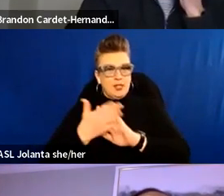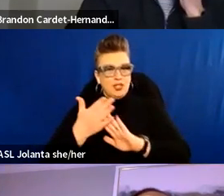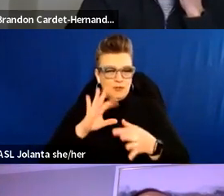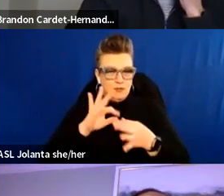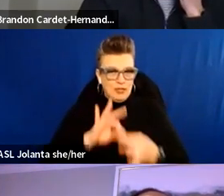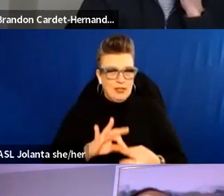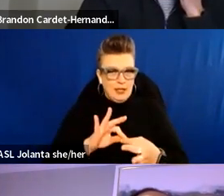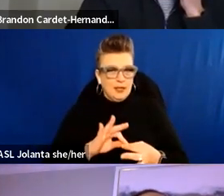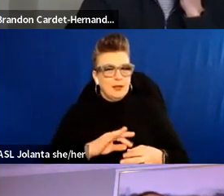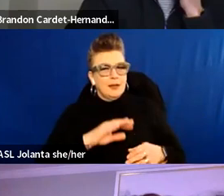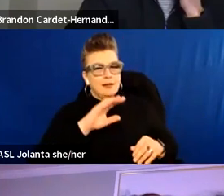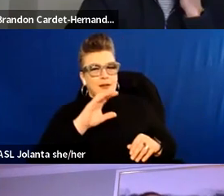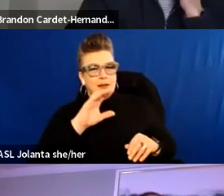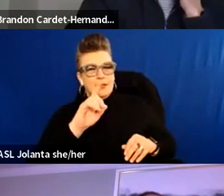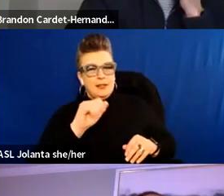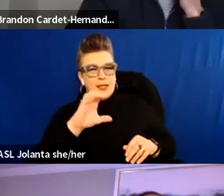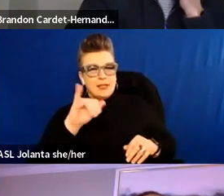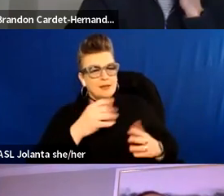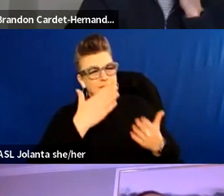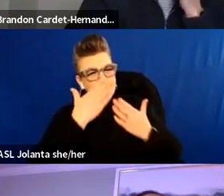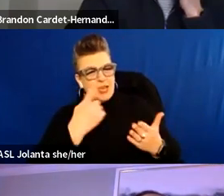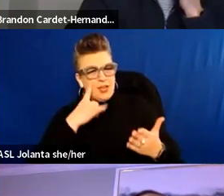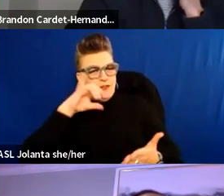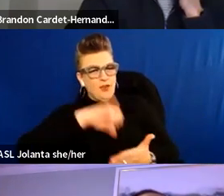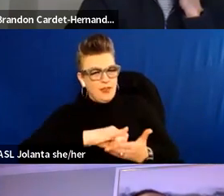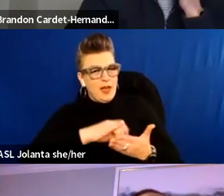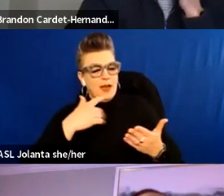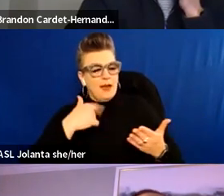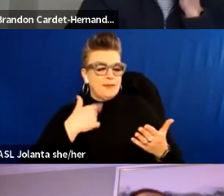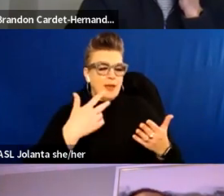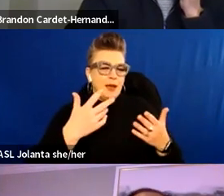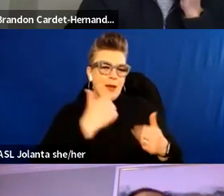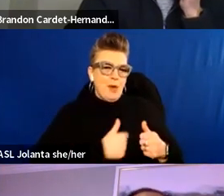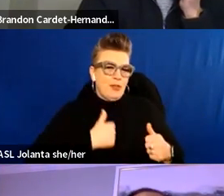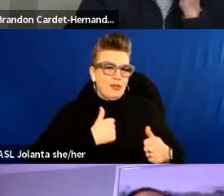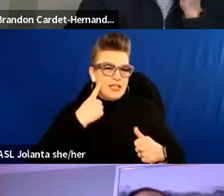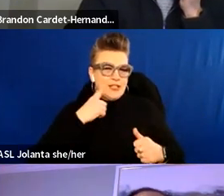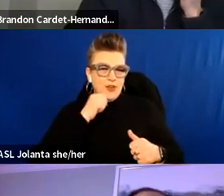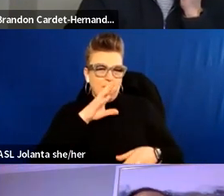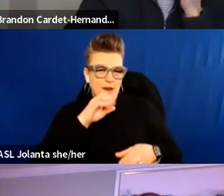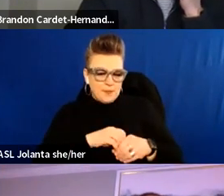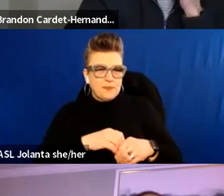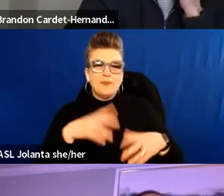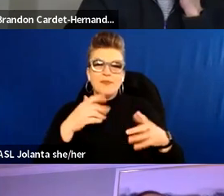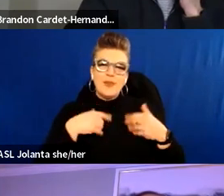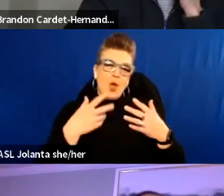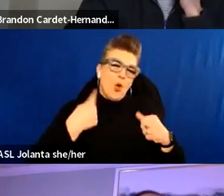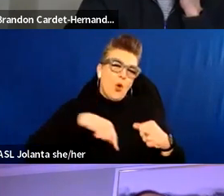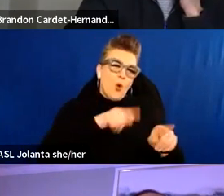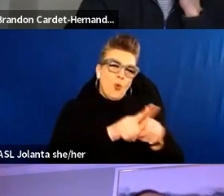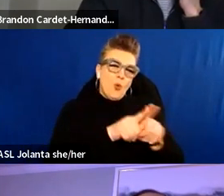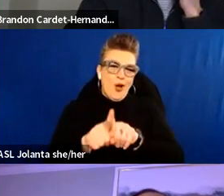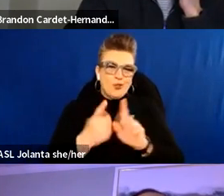apologize for that and also just made it to uh more user-friendly and more reader-friendly as well um we took out a lot of the